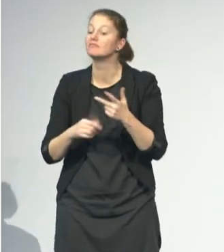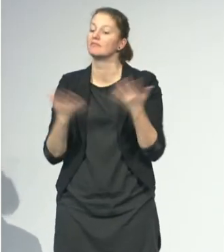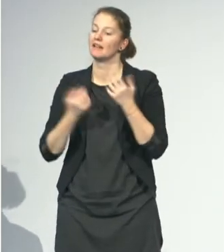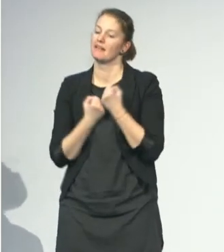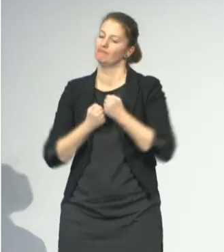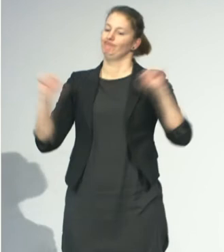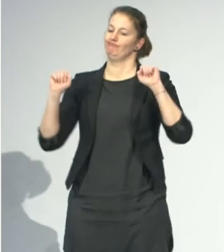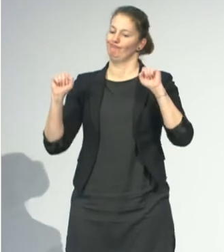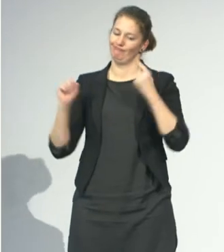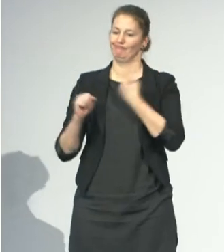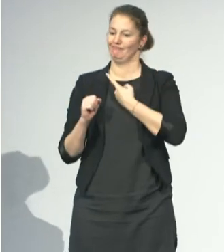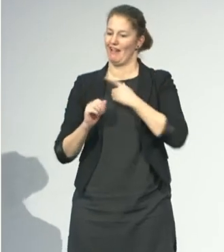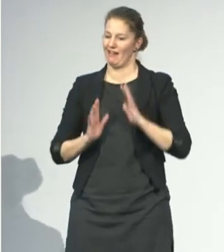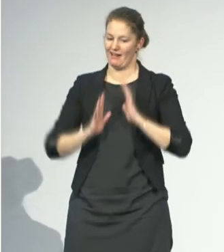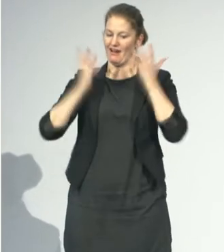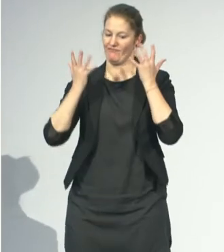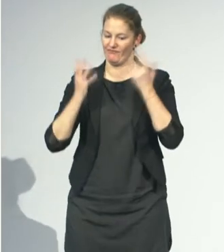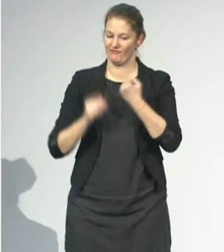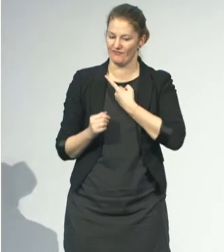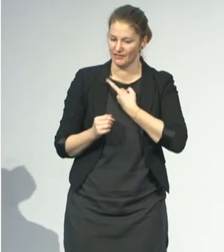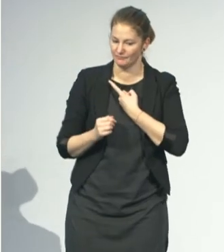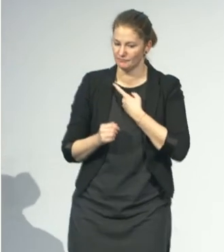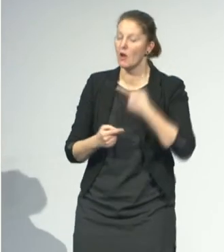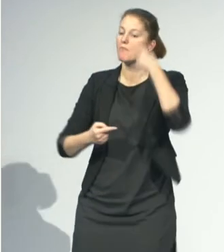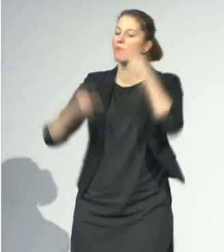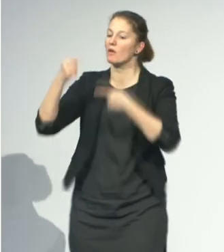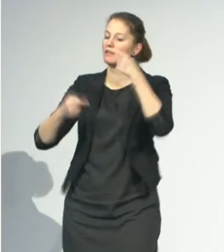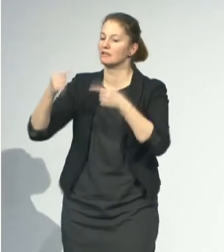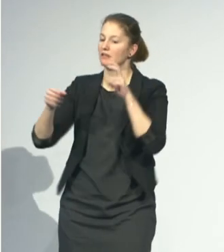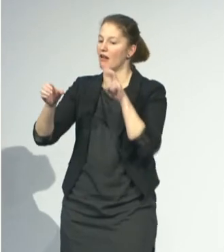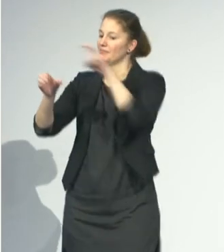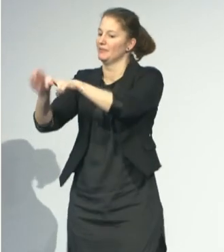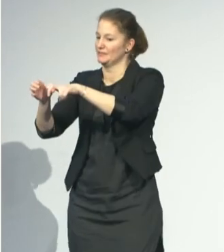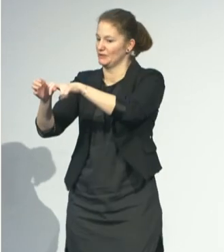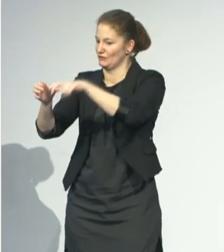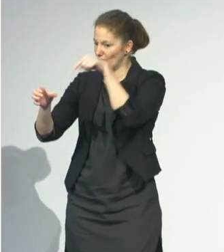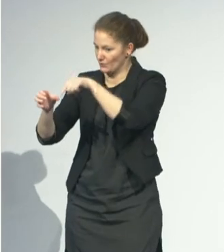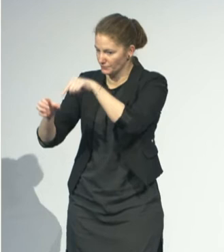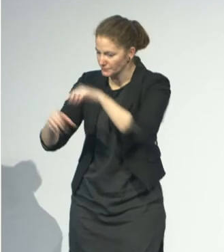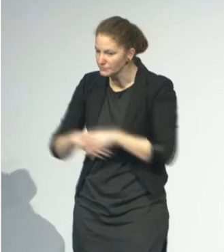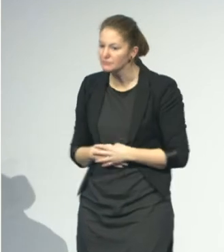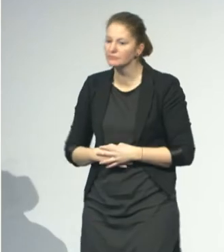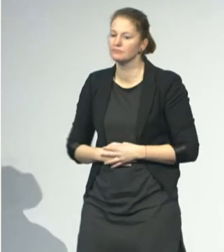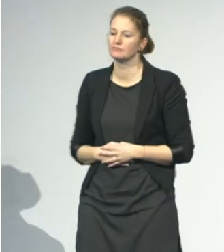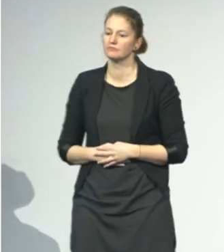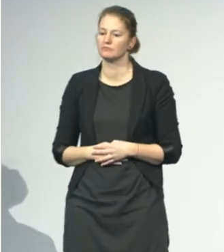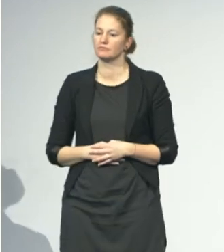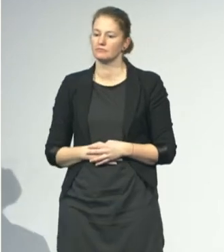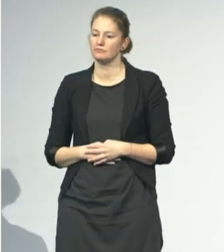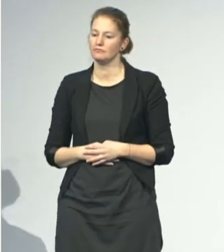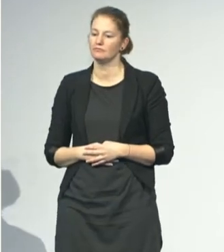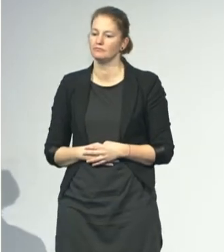Our project was selected by the impact transfer as well. It was accessibility promotion